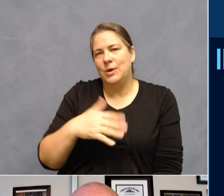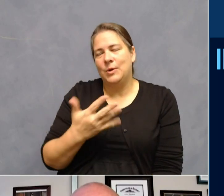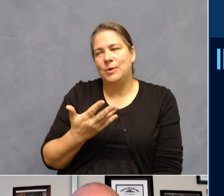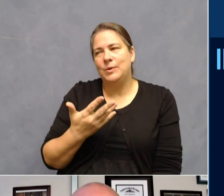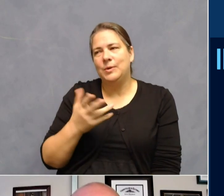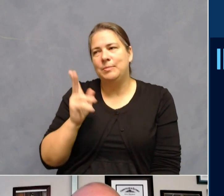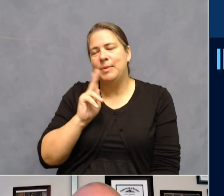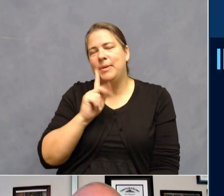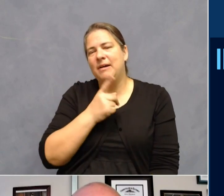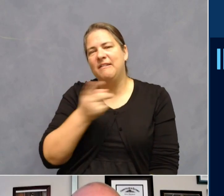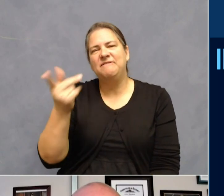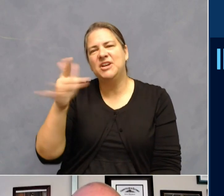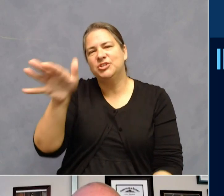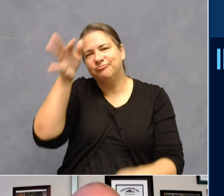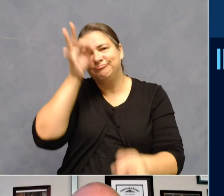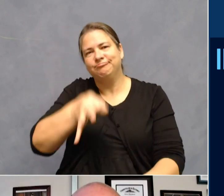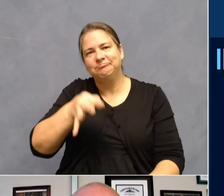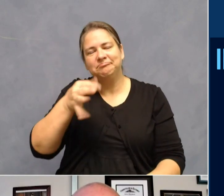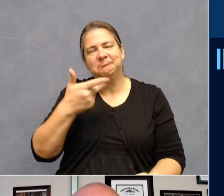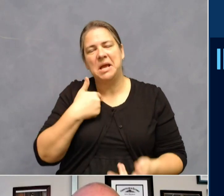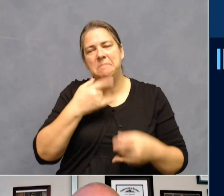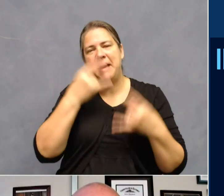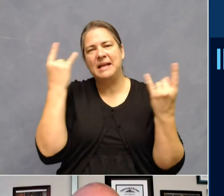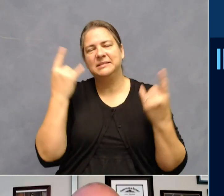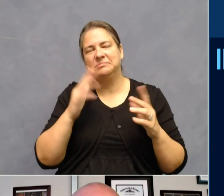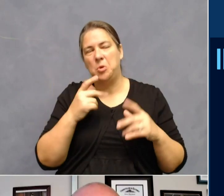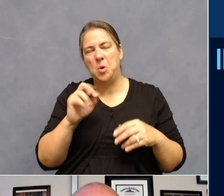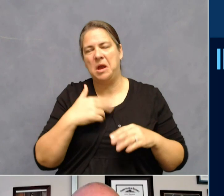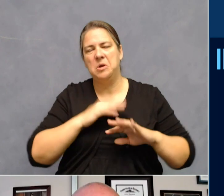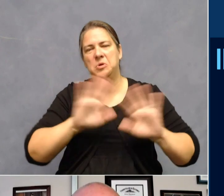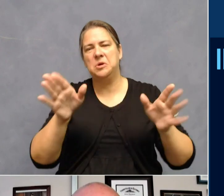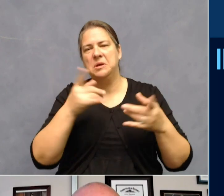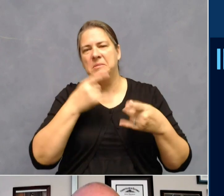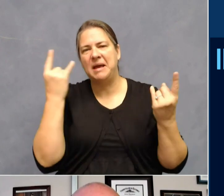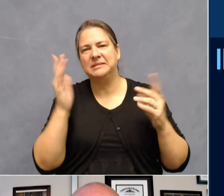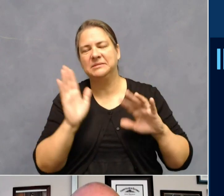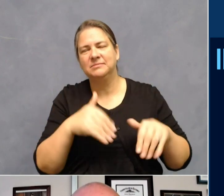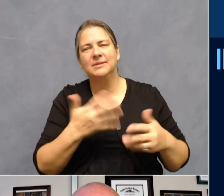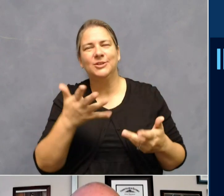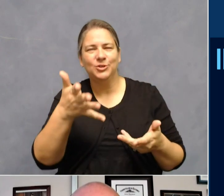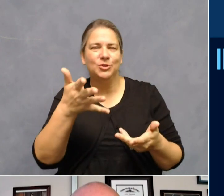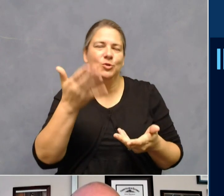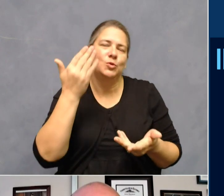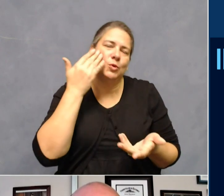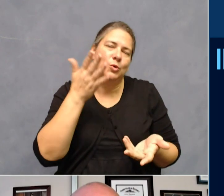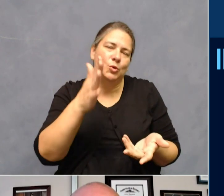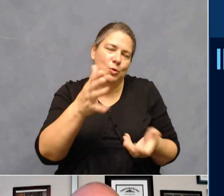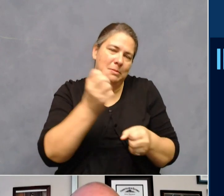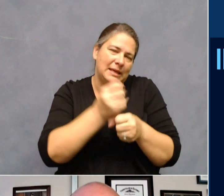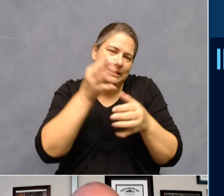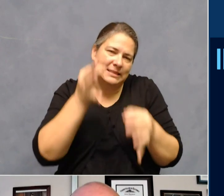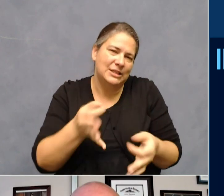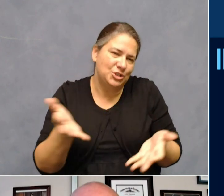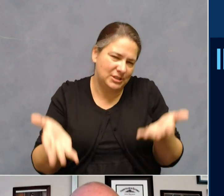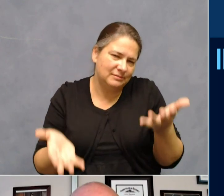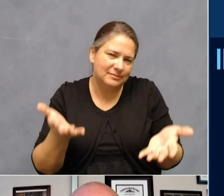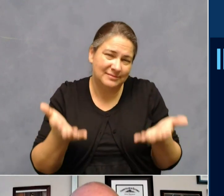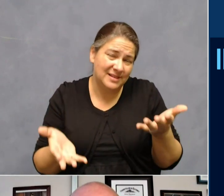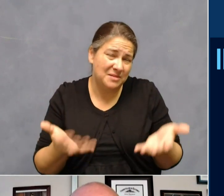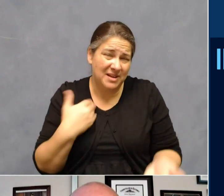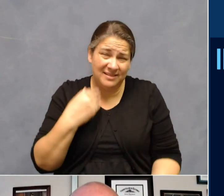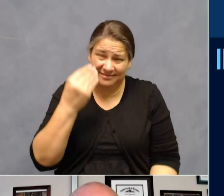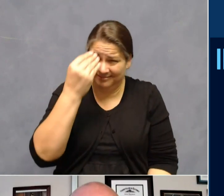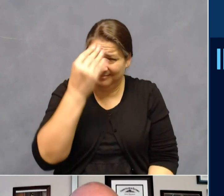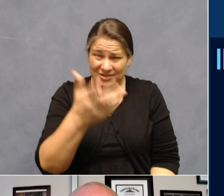mask. I have to urge you folks, this is not a disease you want to get. People who get it